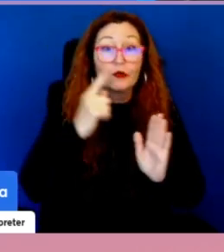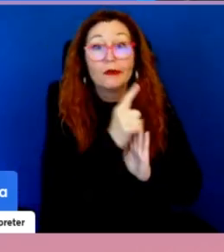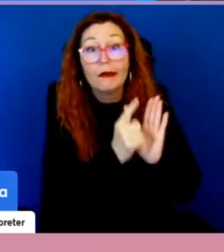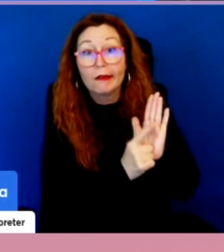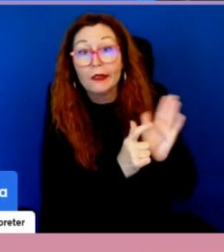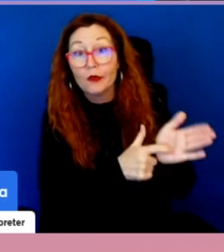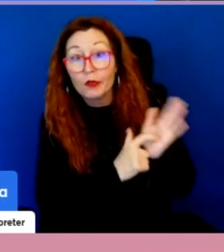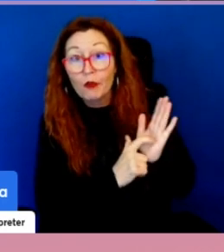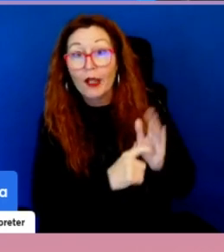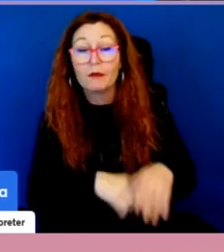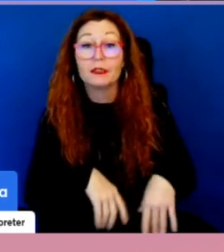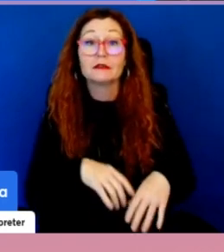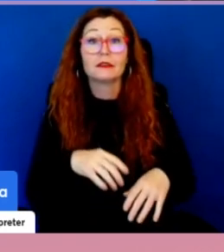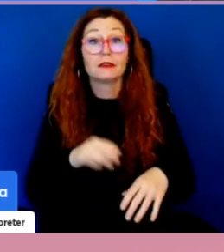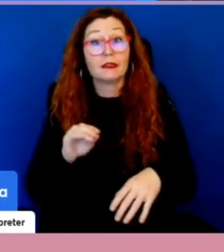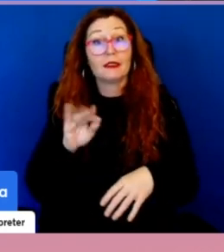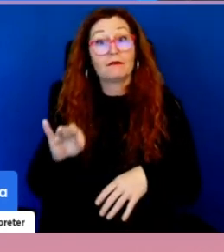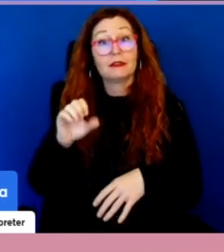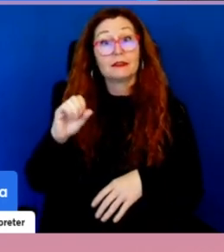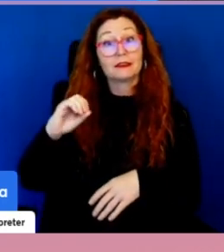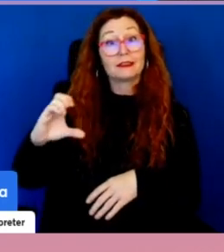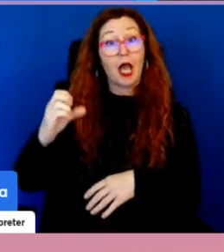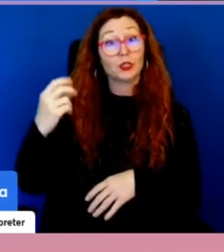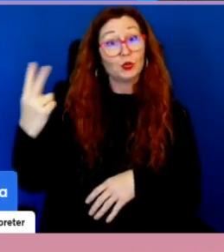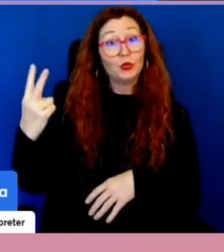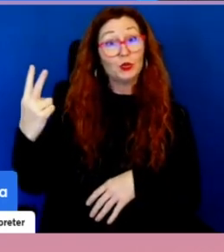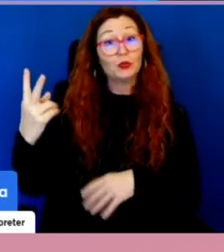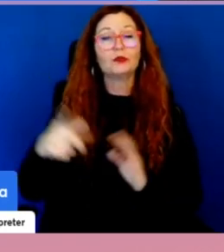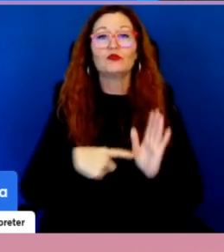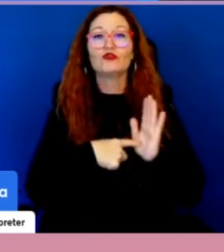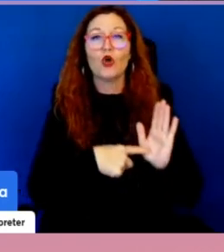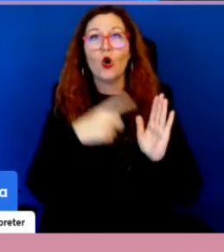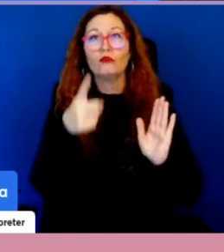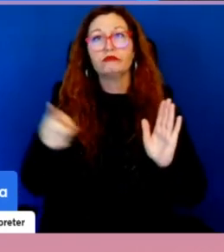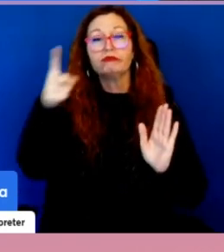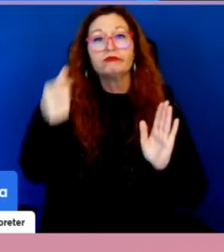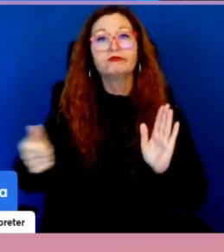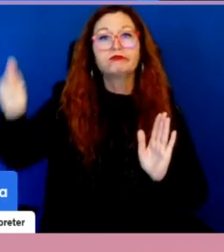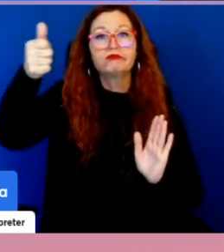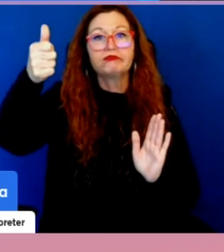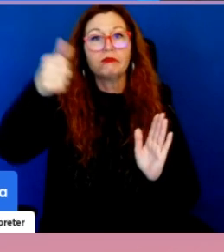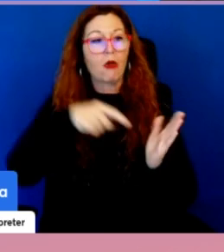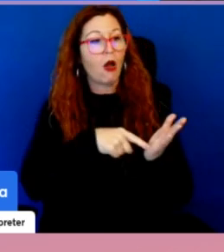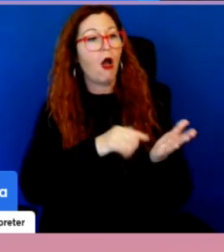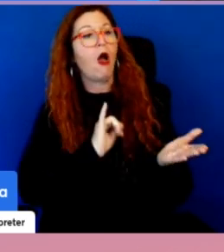2 compliance, it's going to help demonstrate you've got adherence to those requirements.